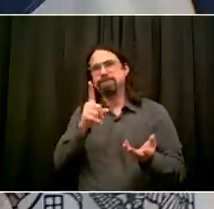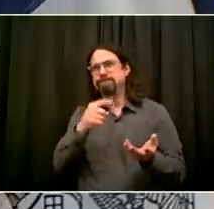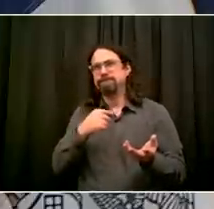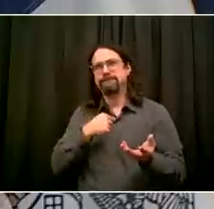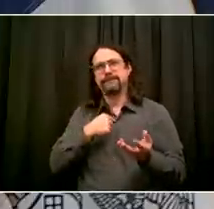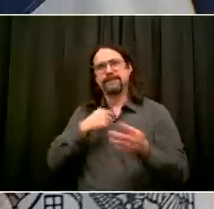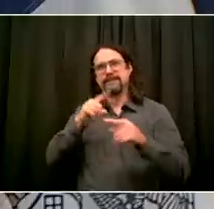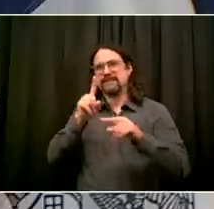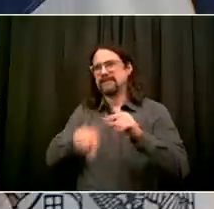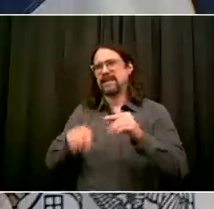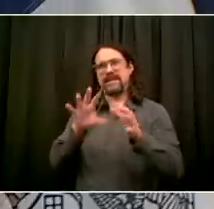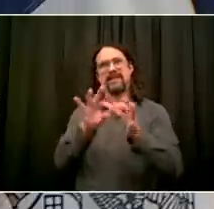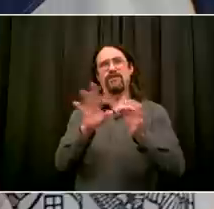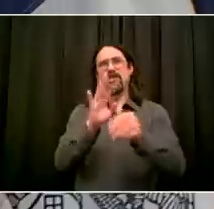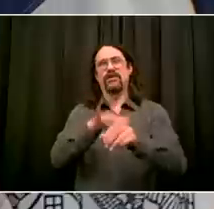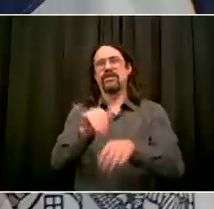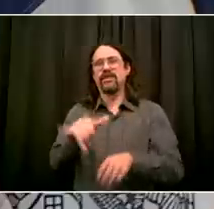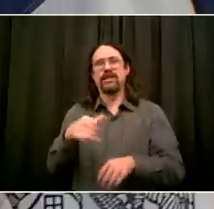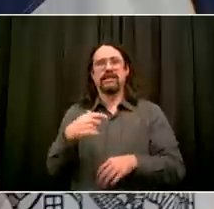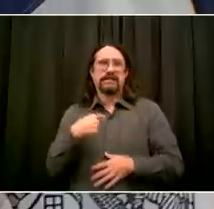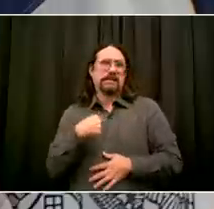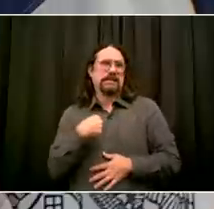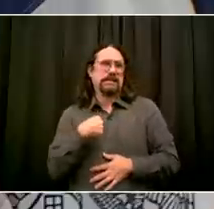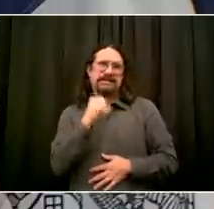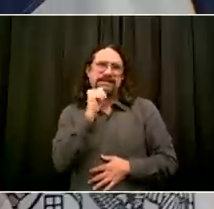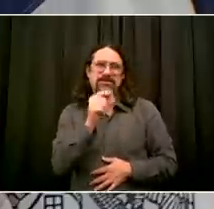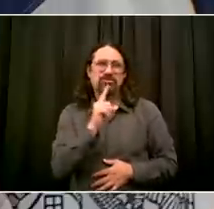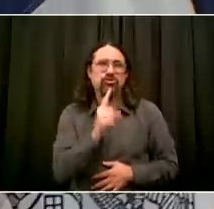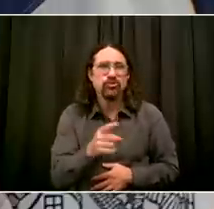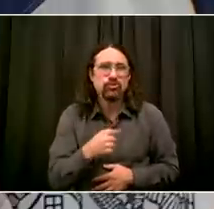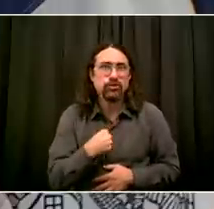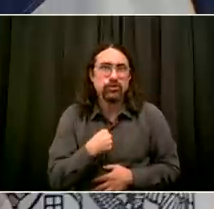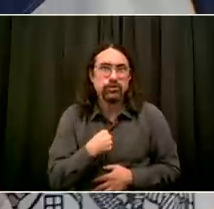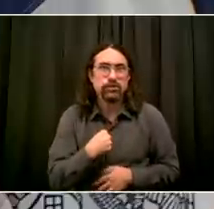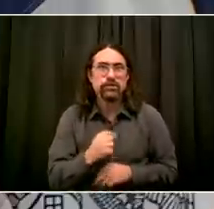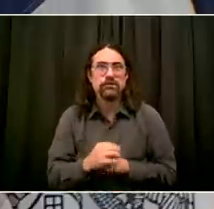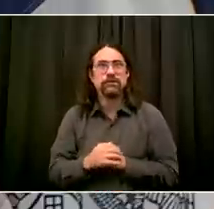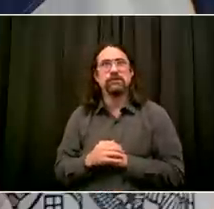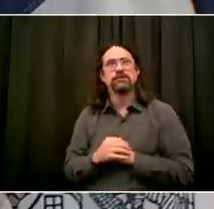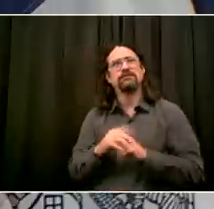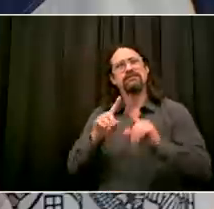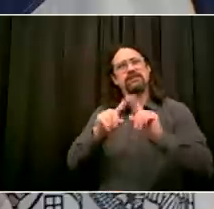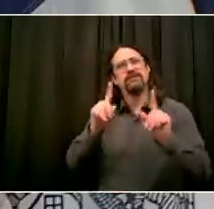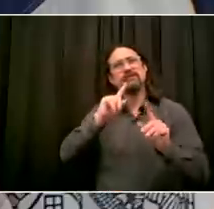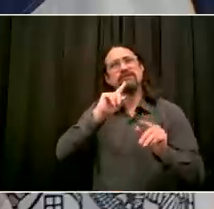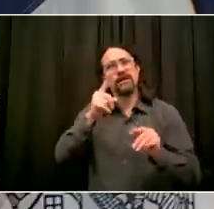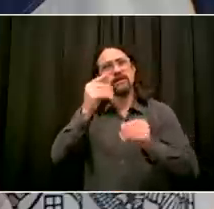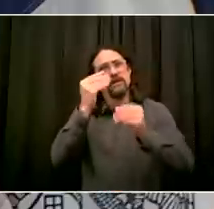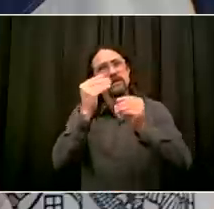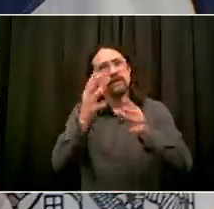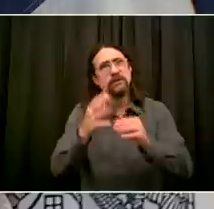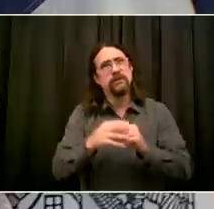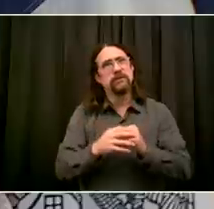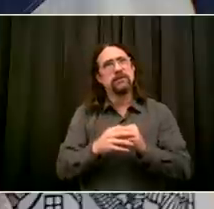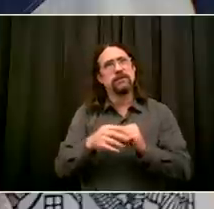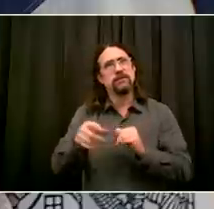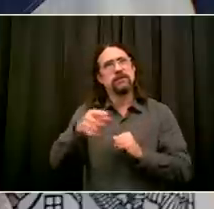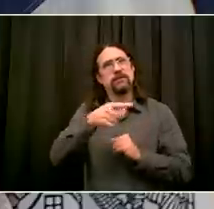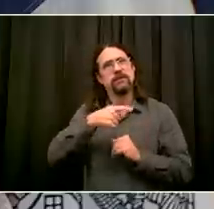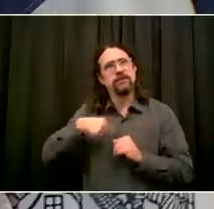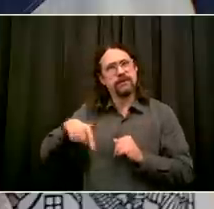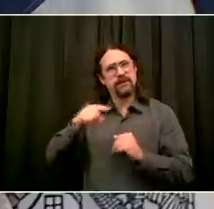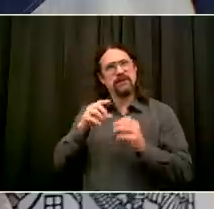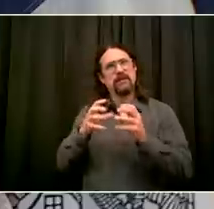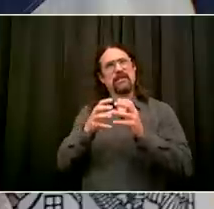is. I think there are some voices in many communities, not just here in New York City. We're seeing it all around the country. There are some